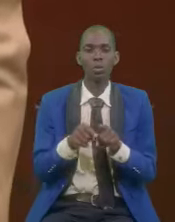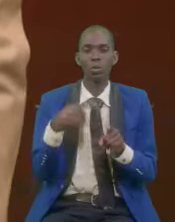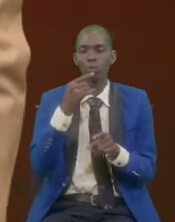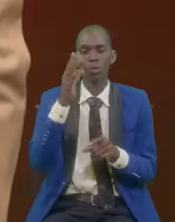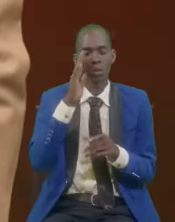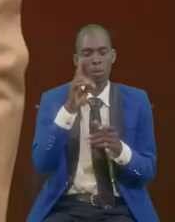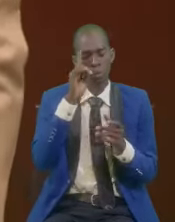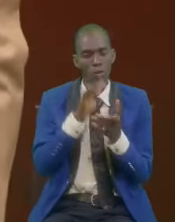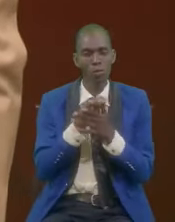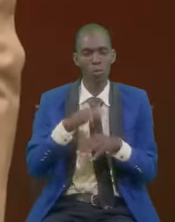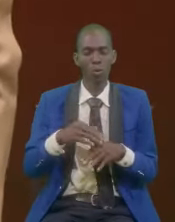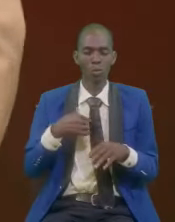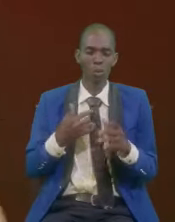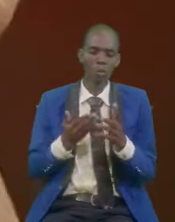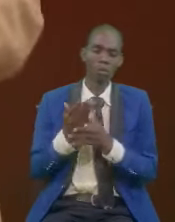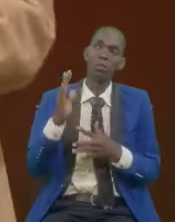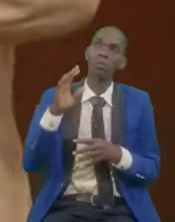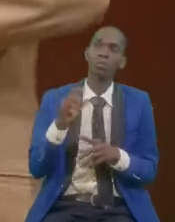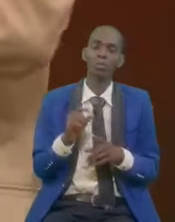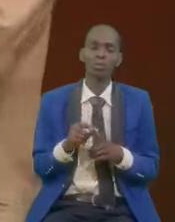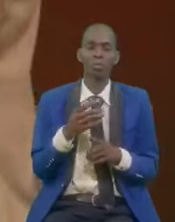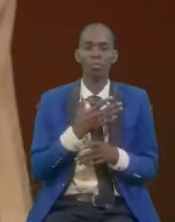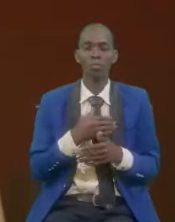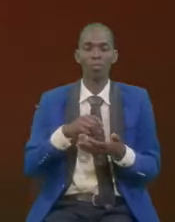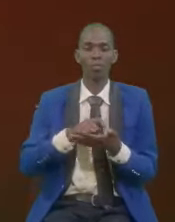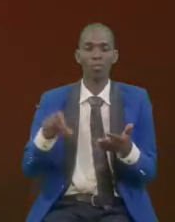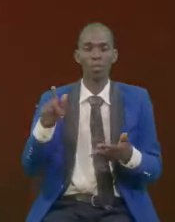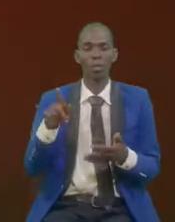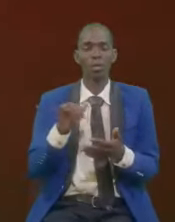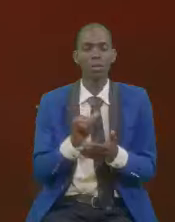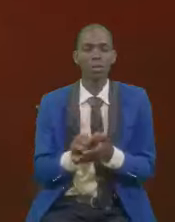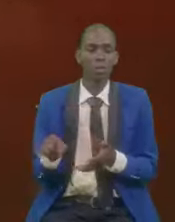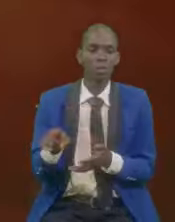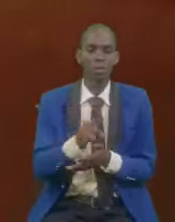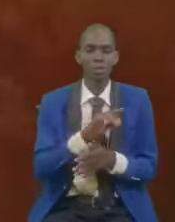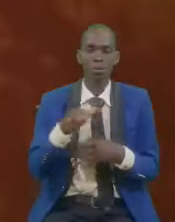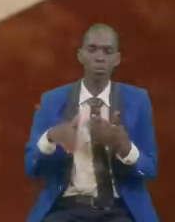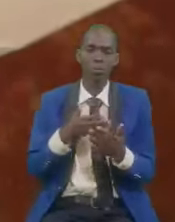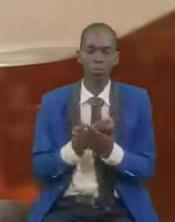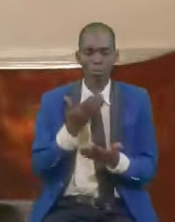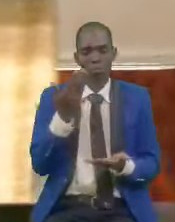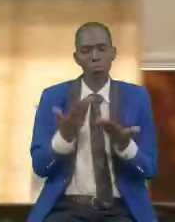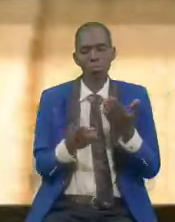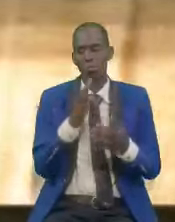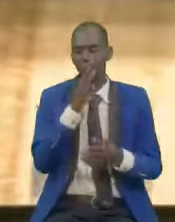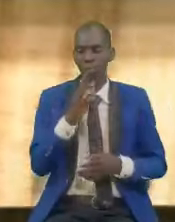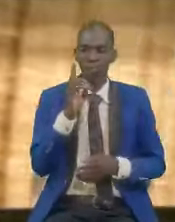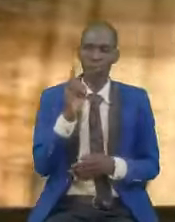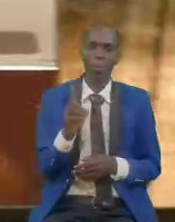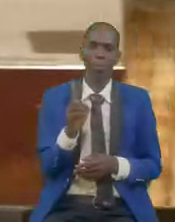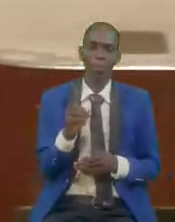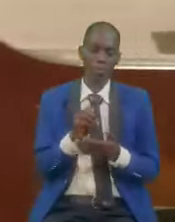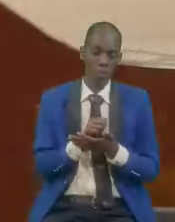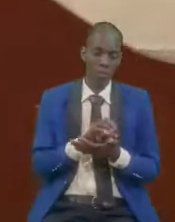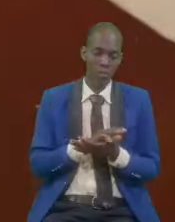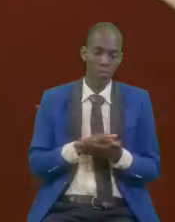Verse 21, that they all may be one.